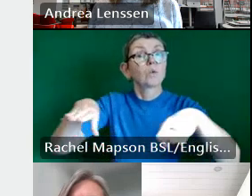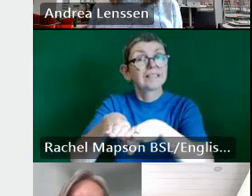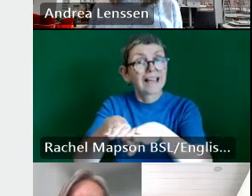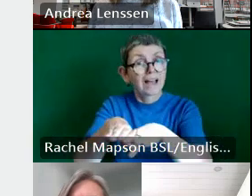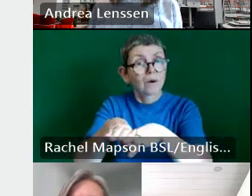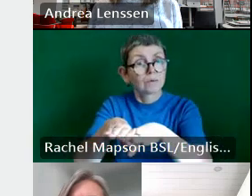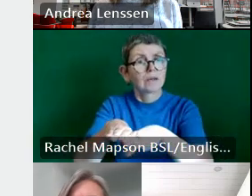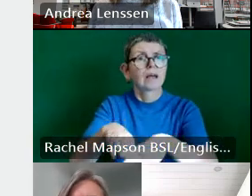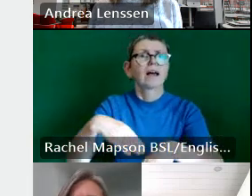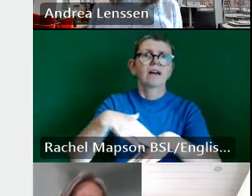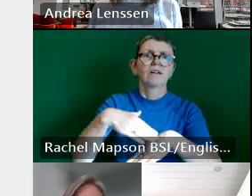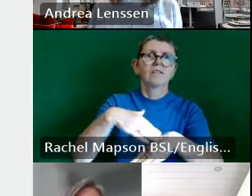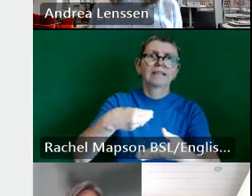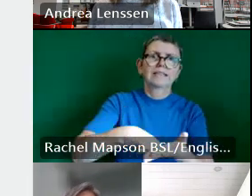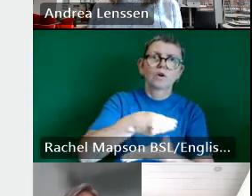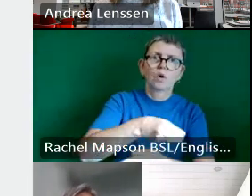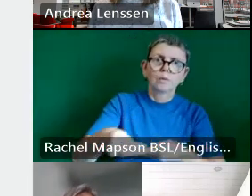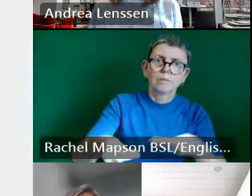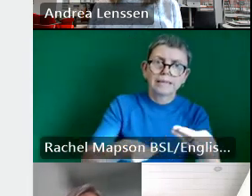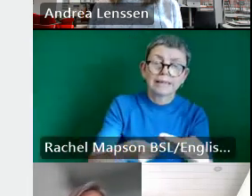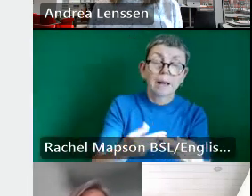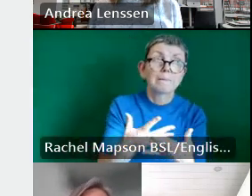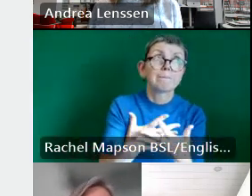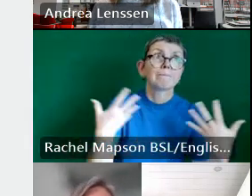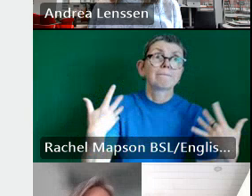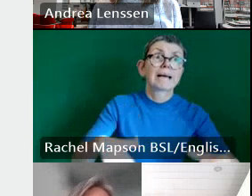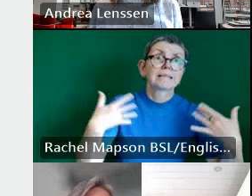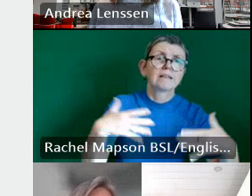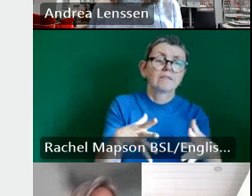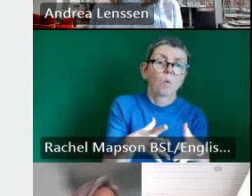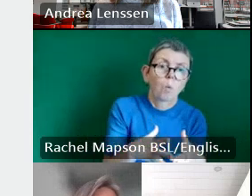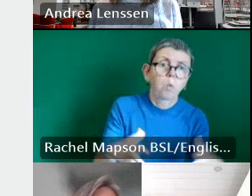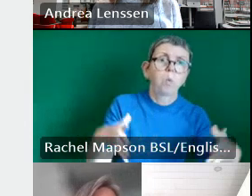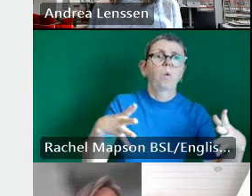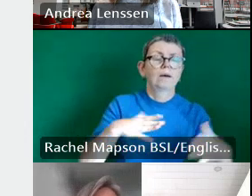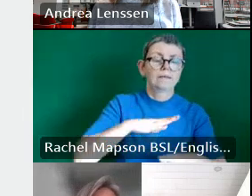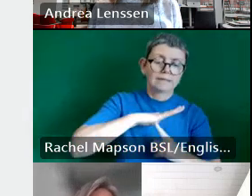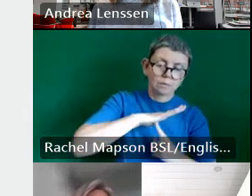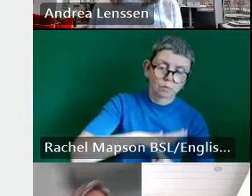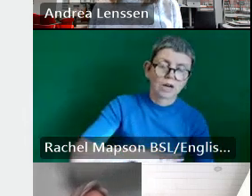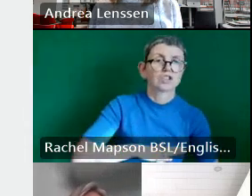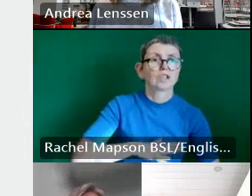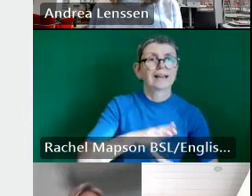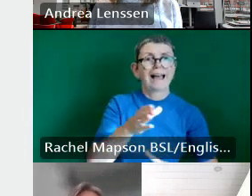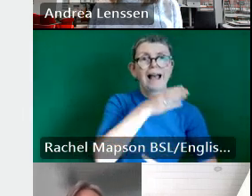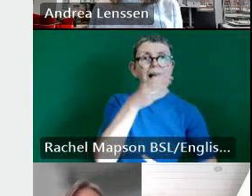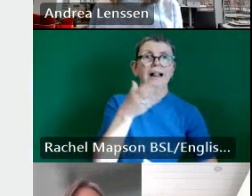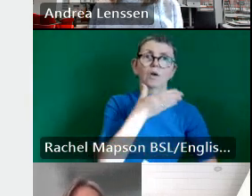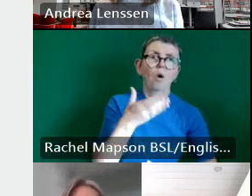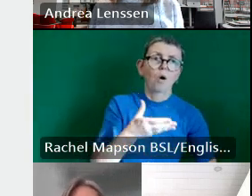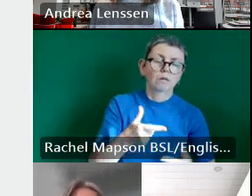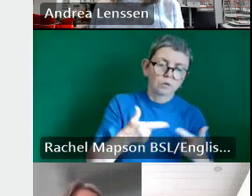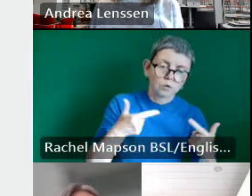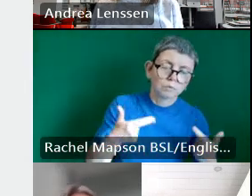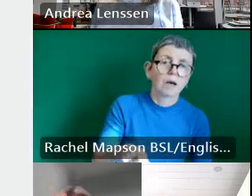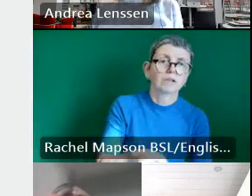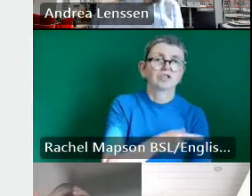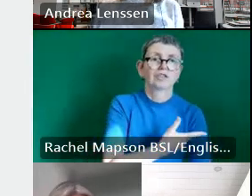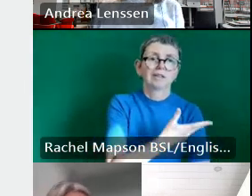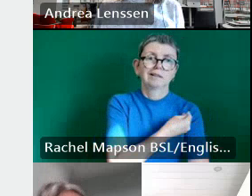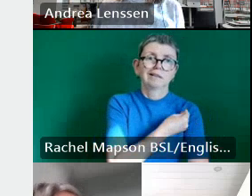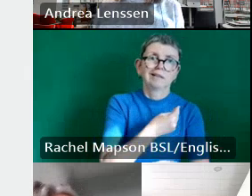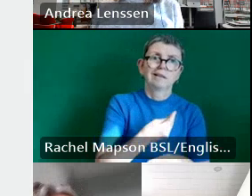huge increase in depression, alcohol abuse, and drug abuse just by removing the factory that was in the area that